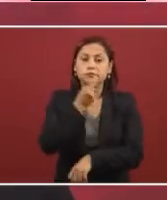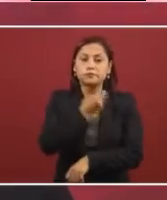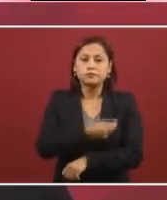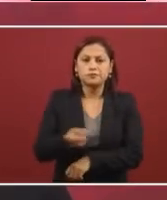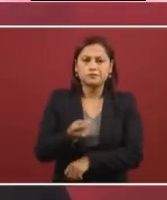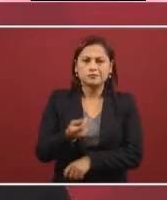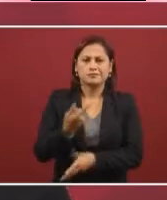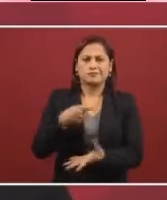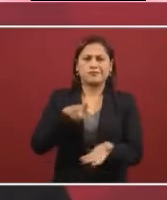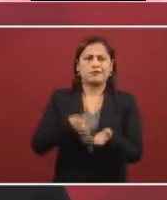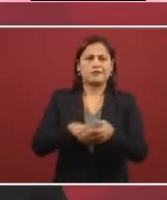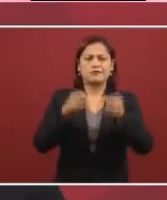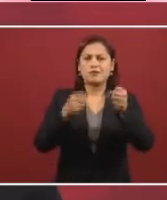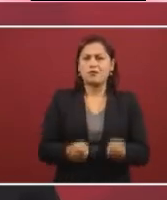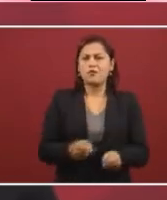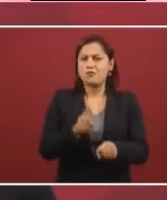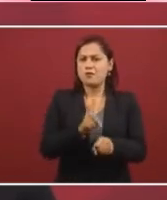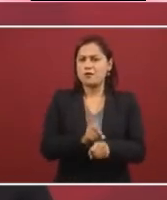why are they